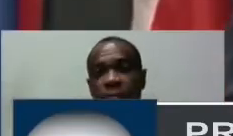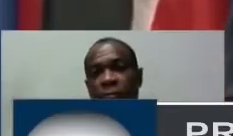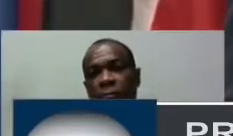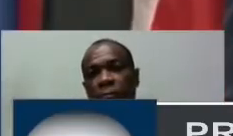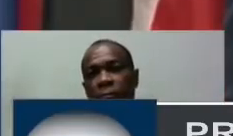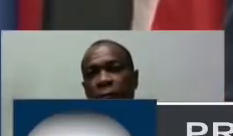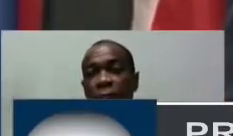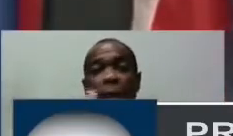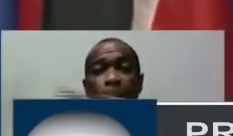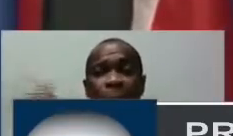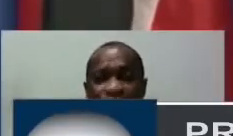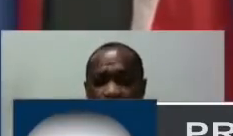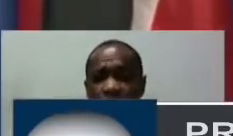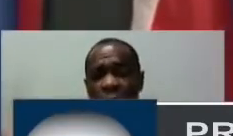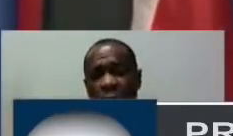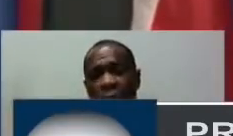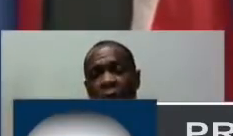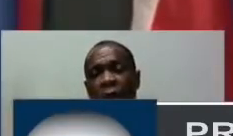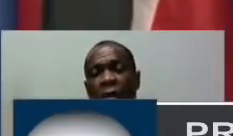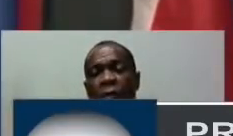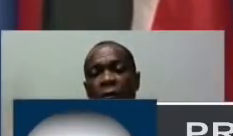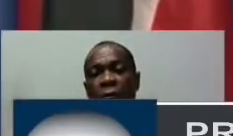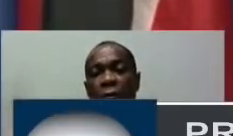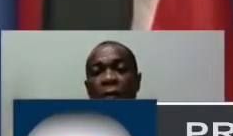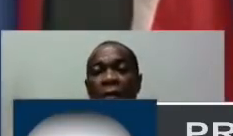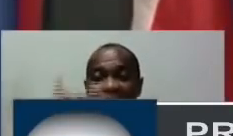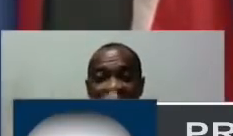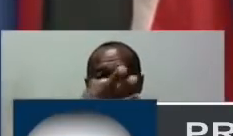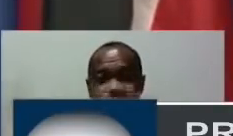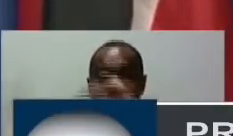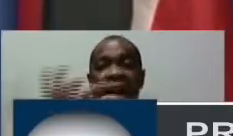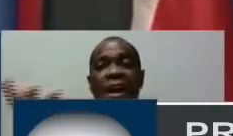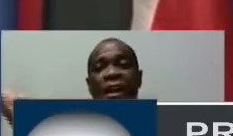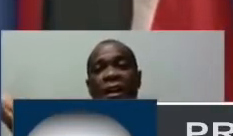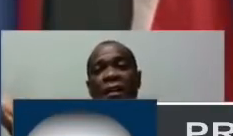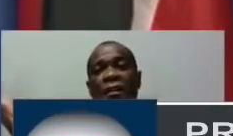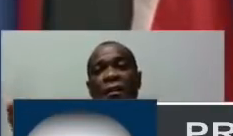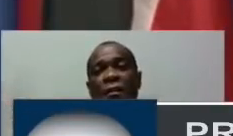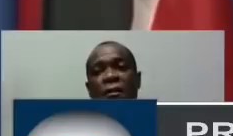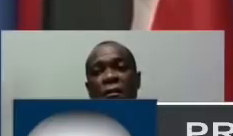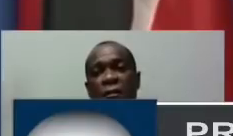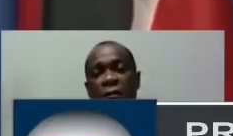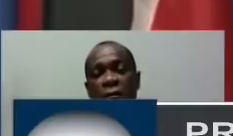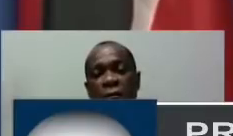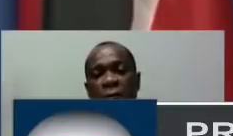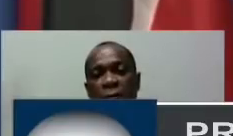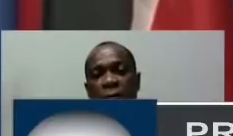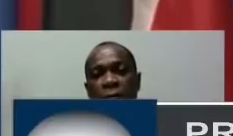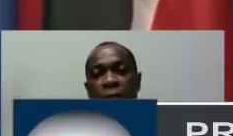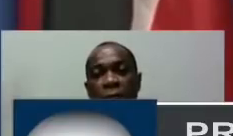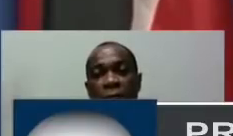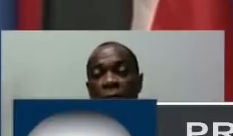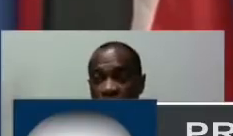And I want to bring it home to the population of uncooperators.